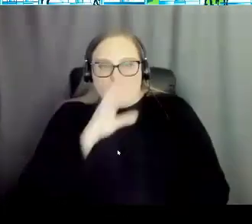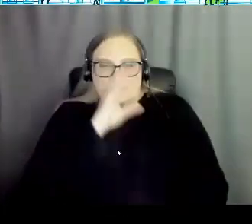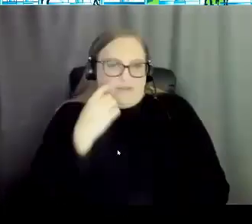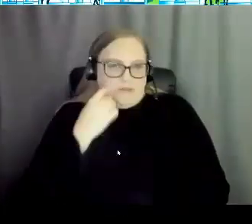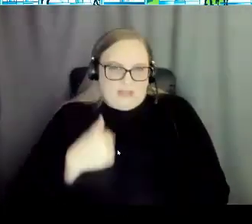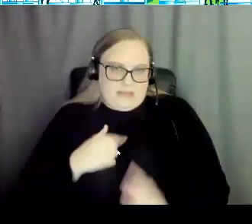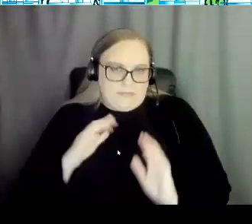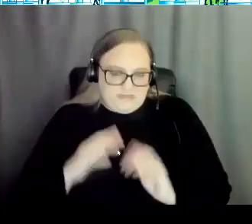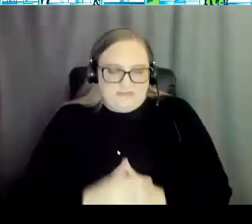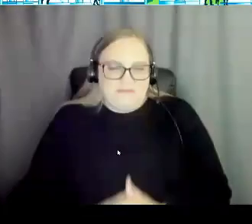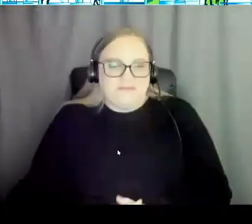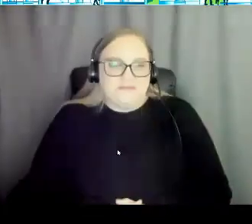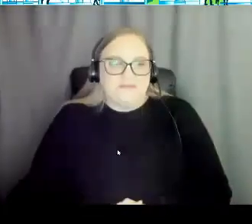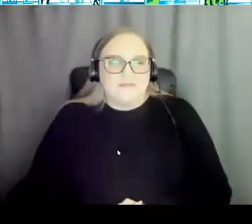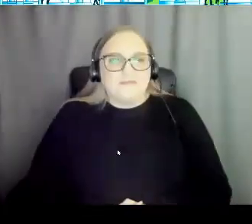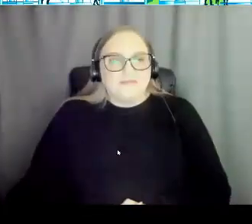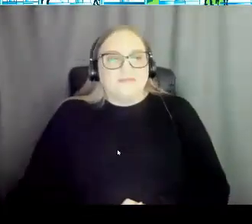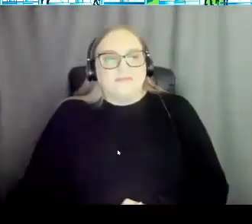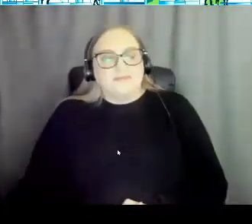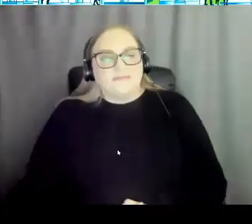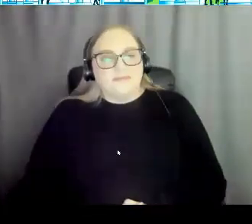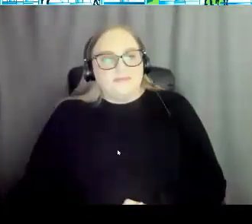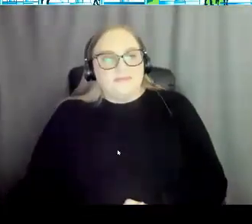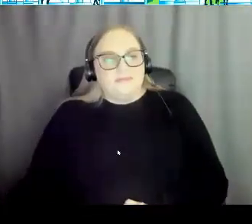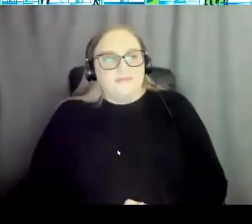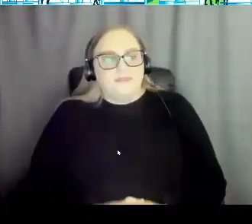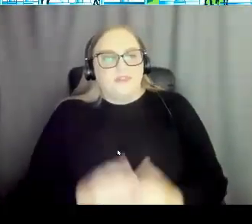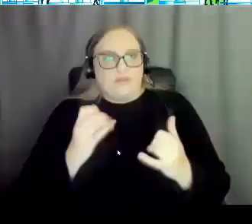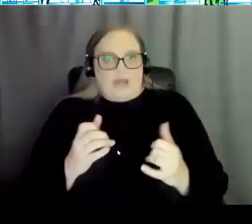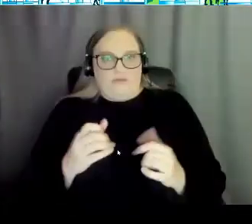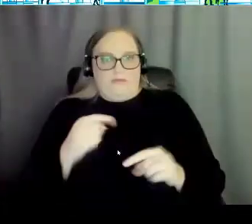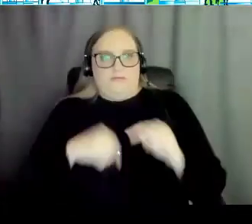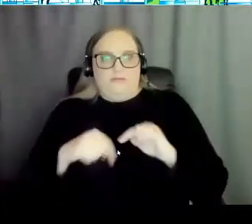believe. So now we can get back to the consortium.